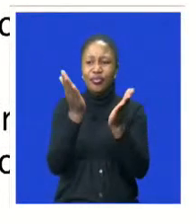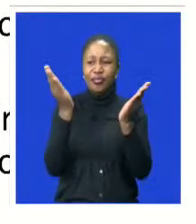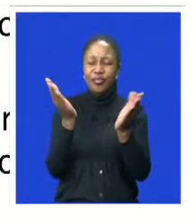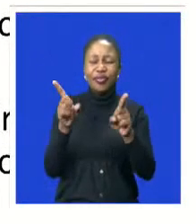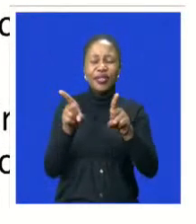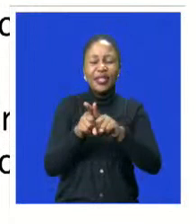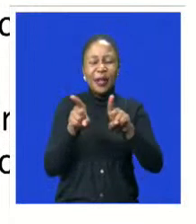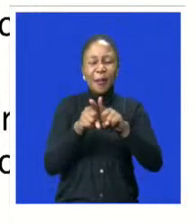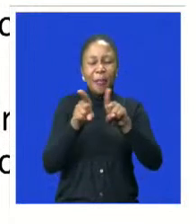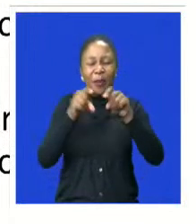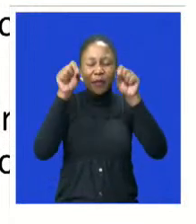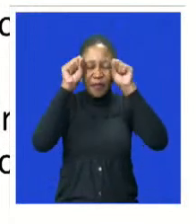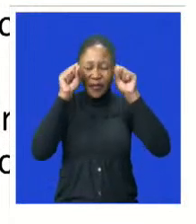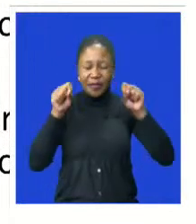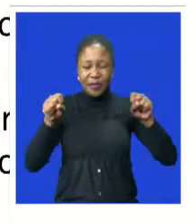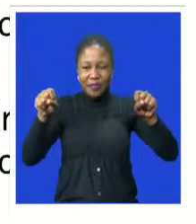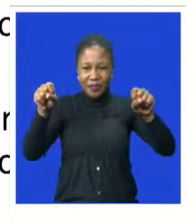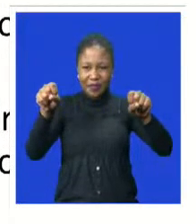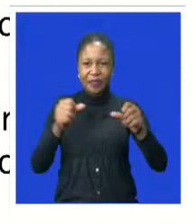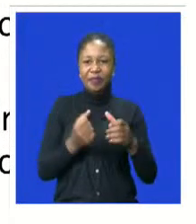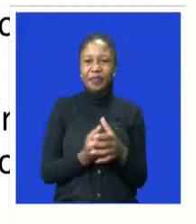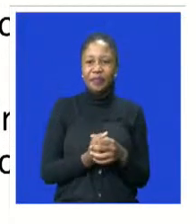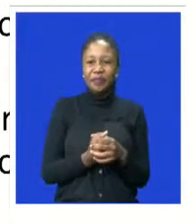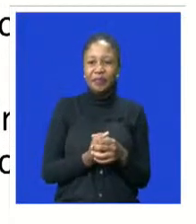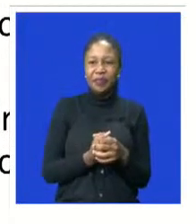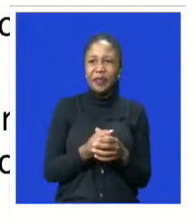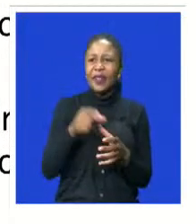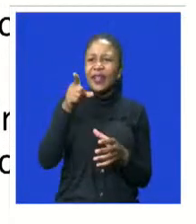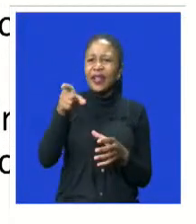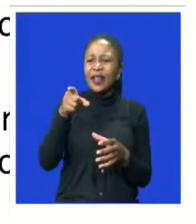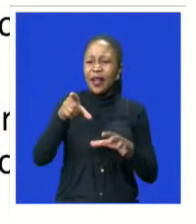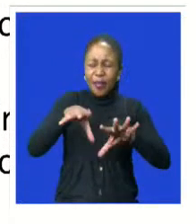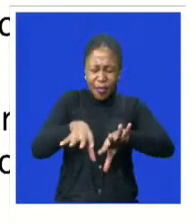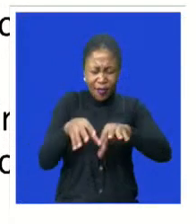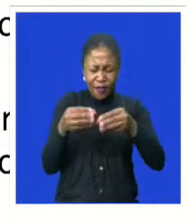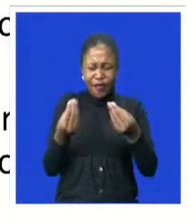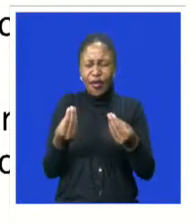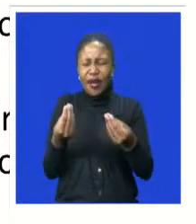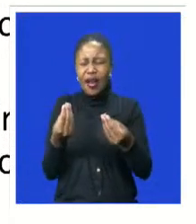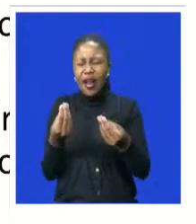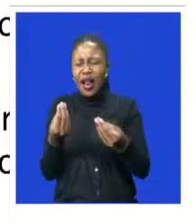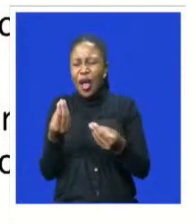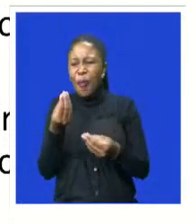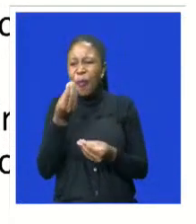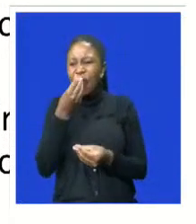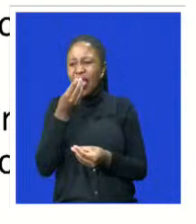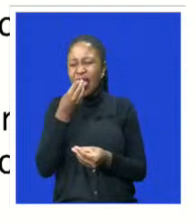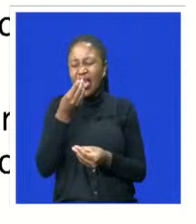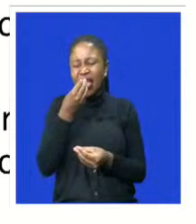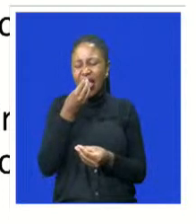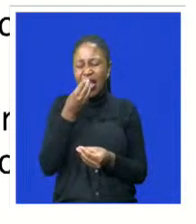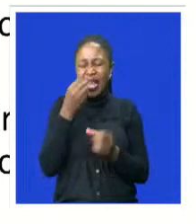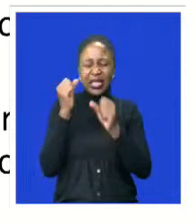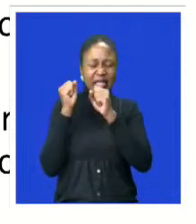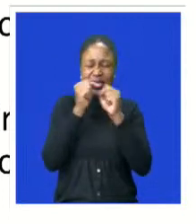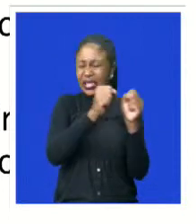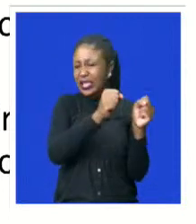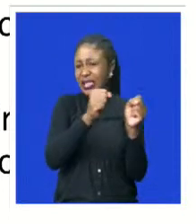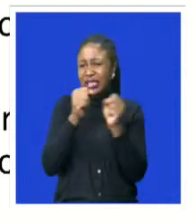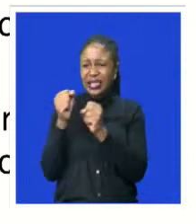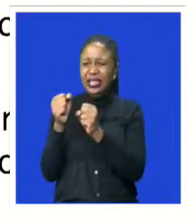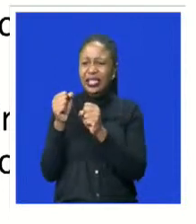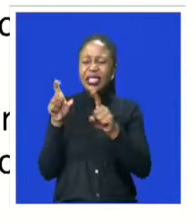got milk, they got meat, they got wool, also skins and